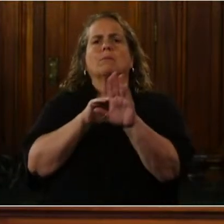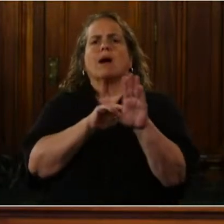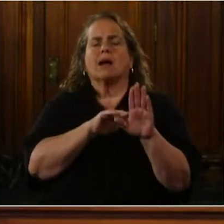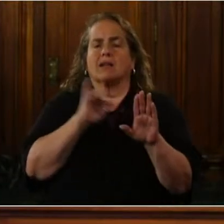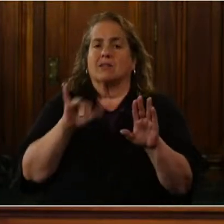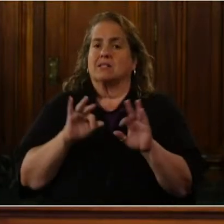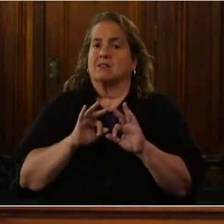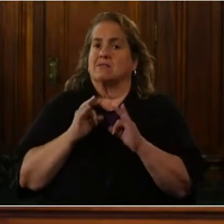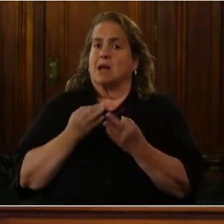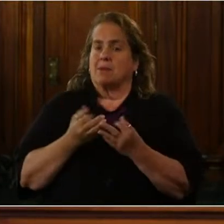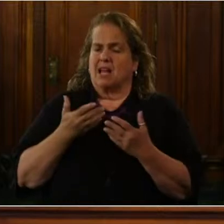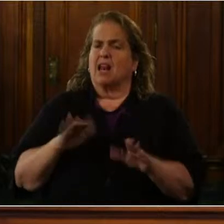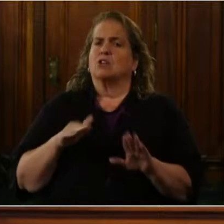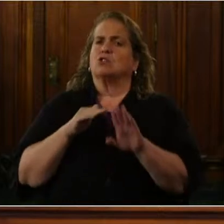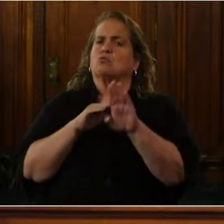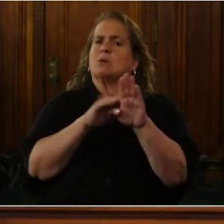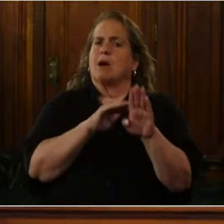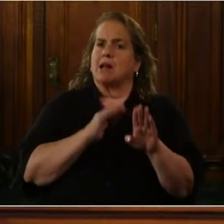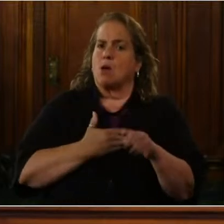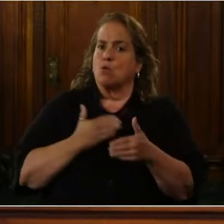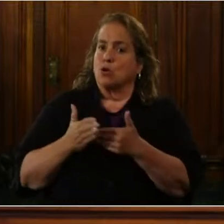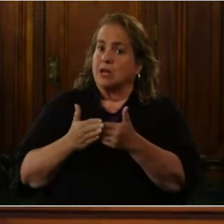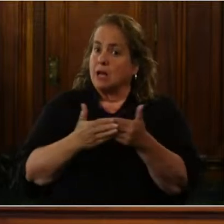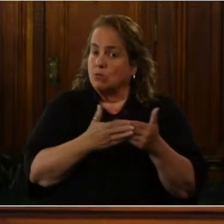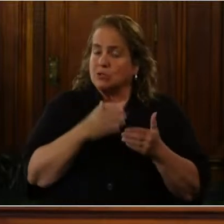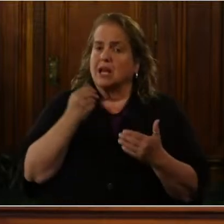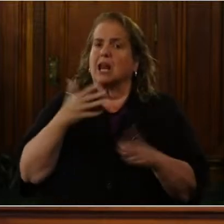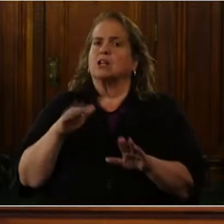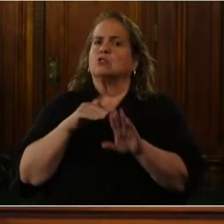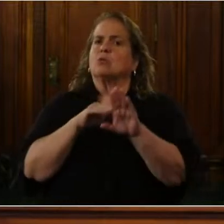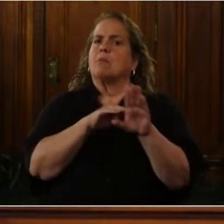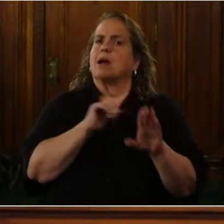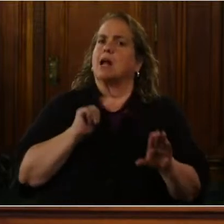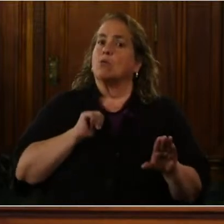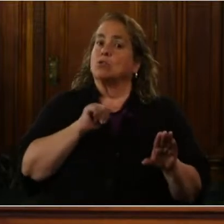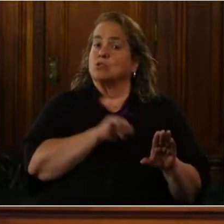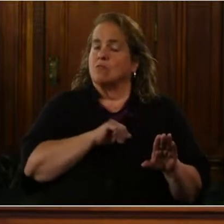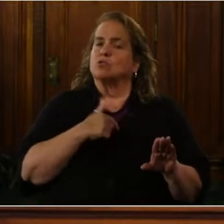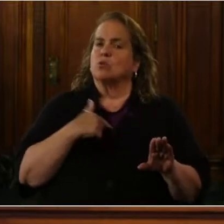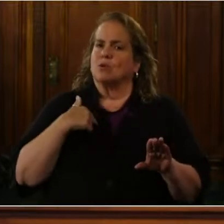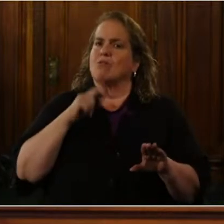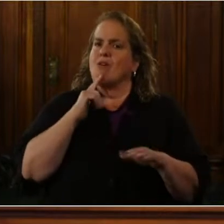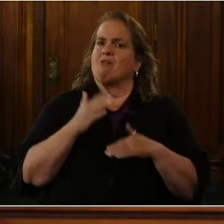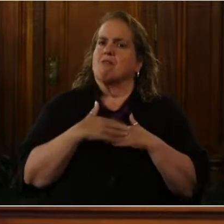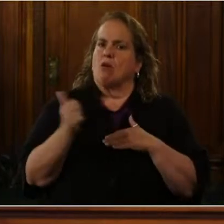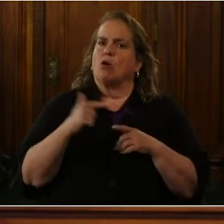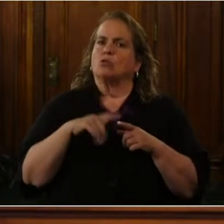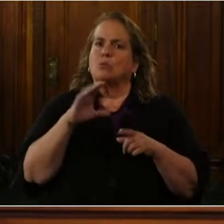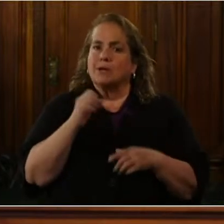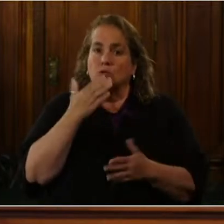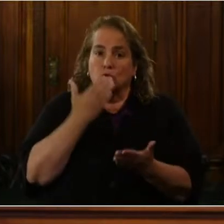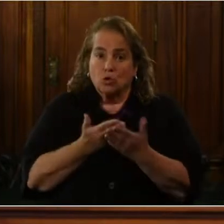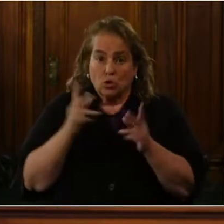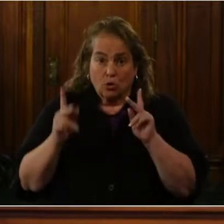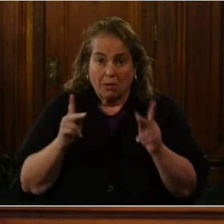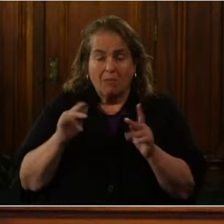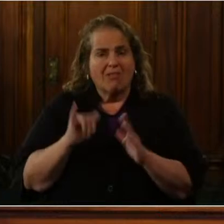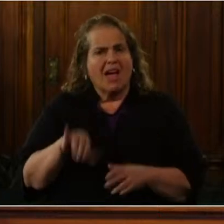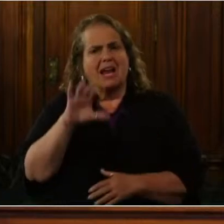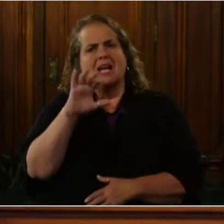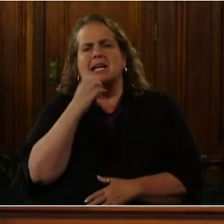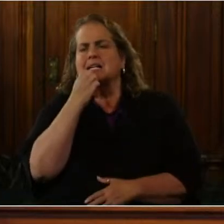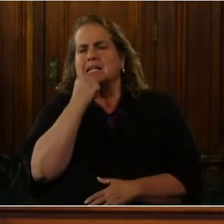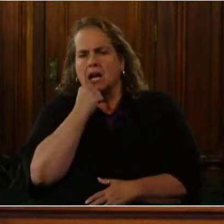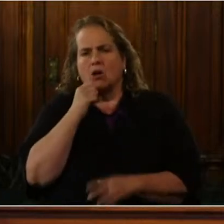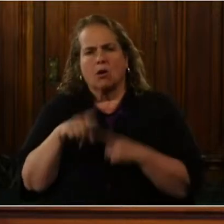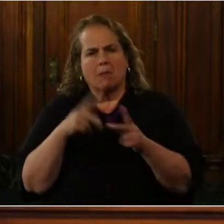these families, let's remind our neighbors, and let's remind ourselves that we are called upon to be good people that care about one